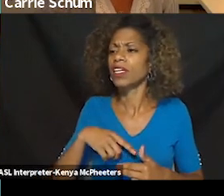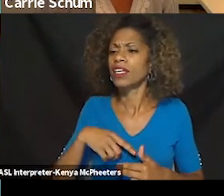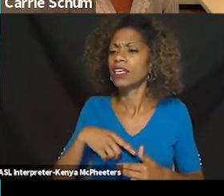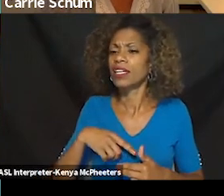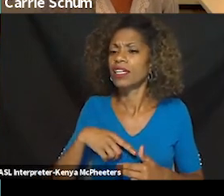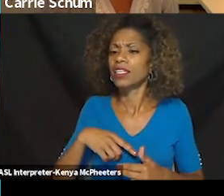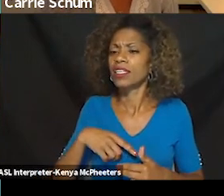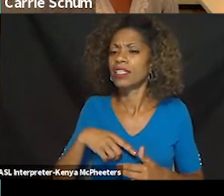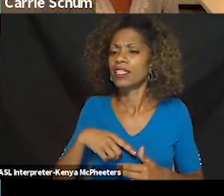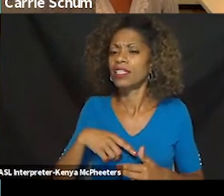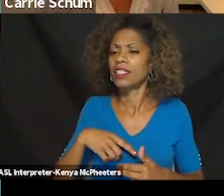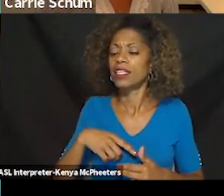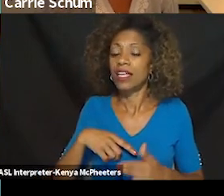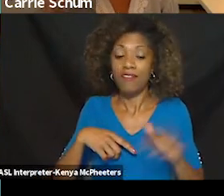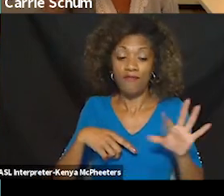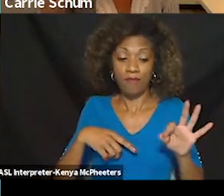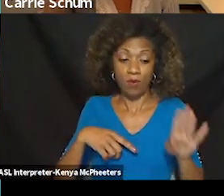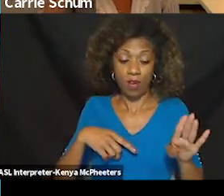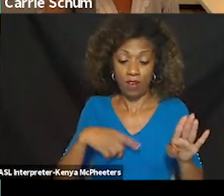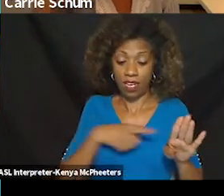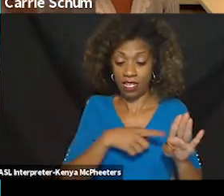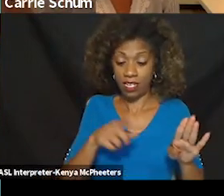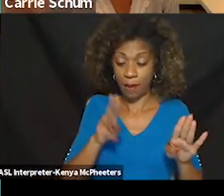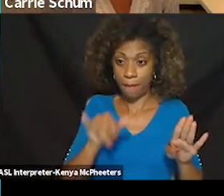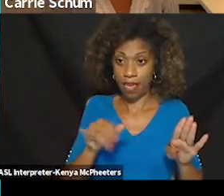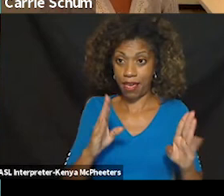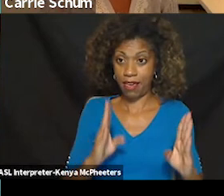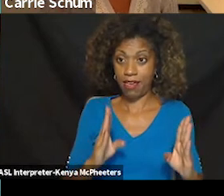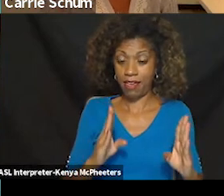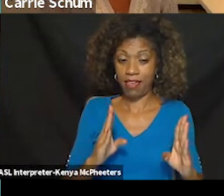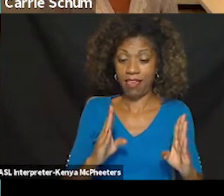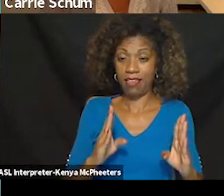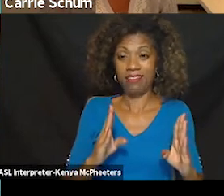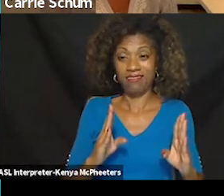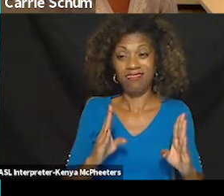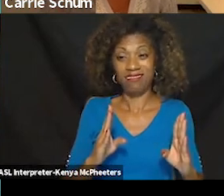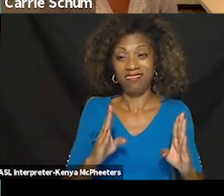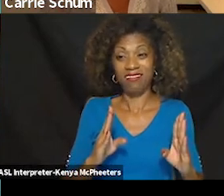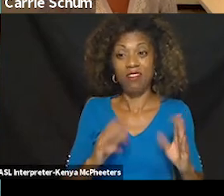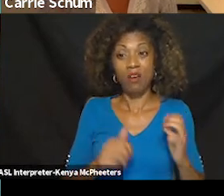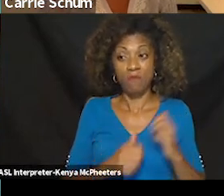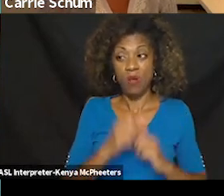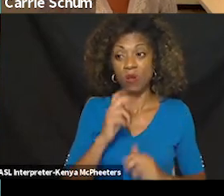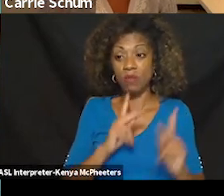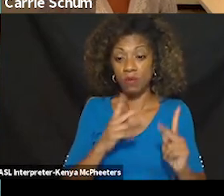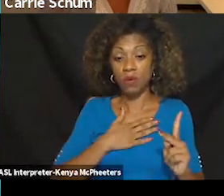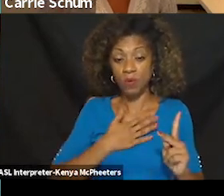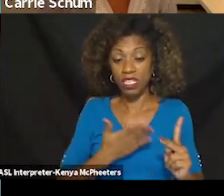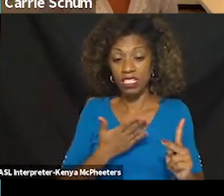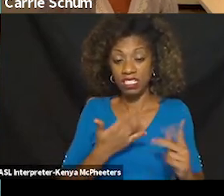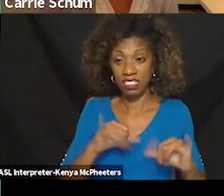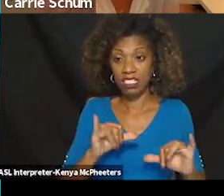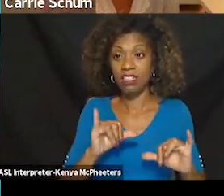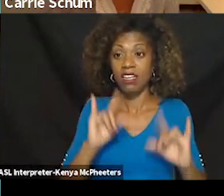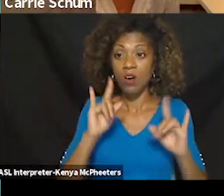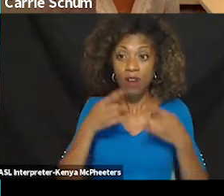when vaccines were widely available, most people were still willing to wear a mask, get a test, stay socially